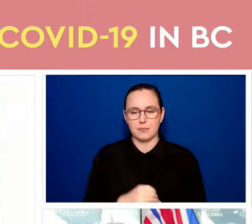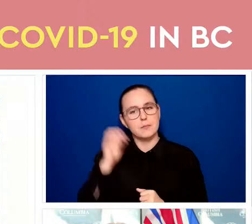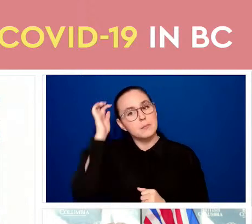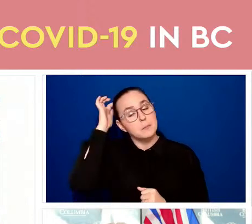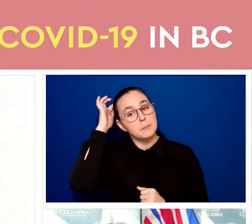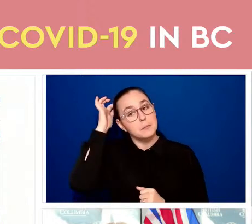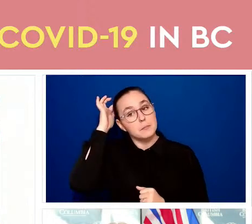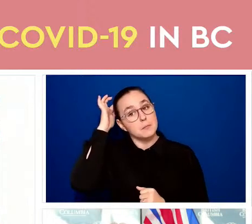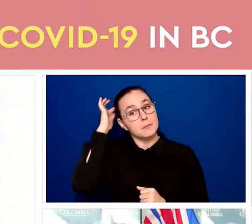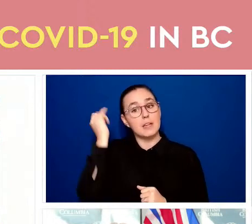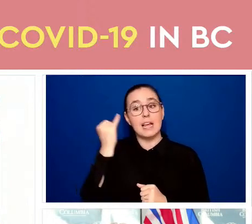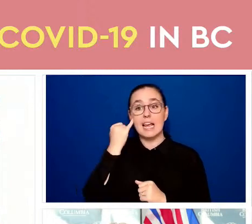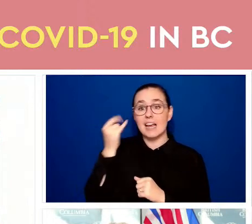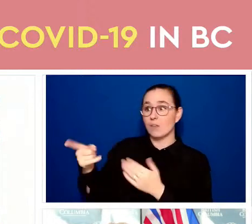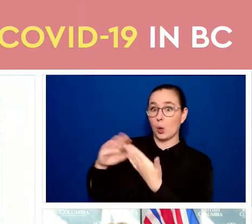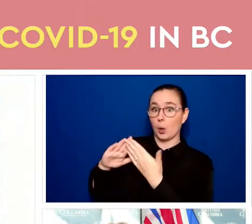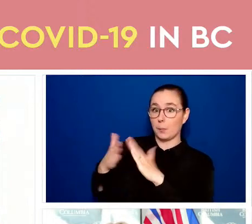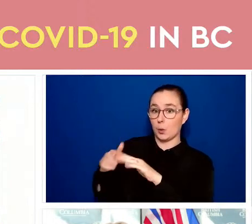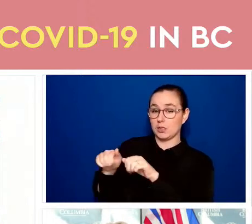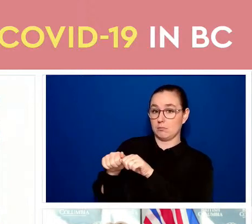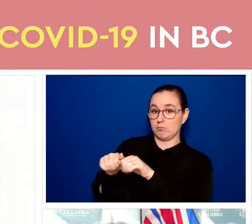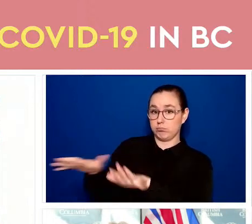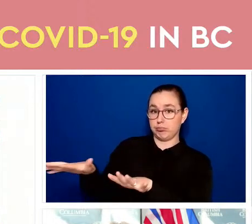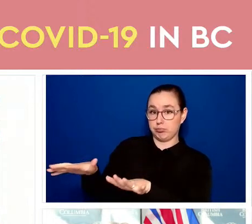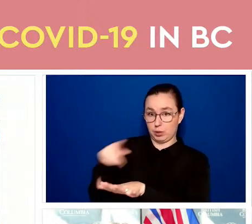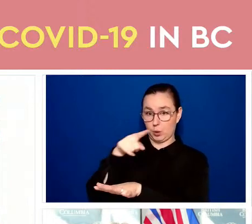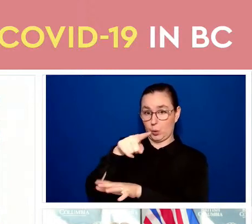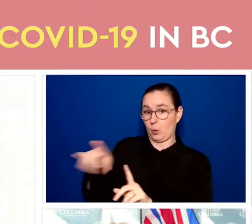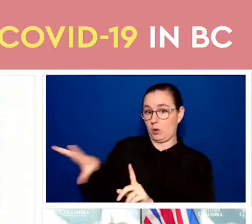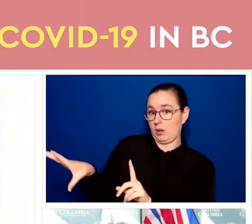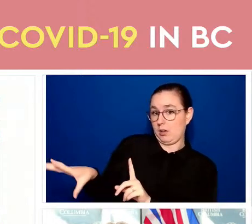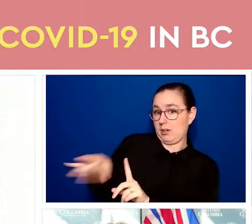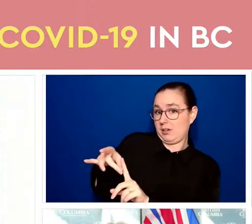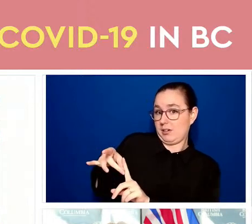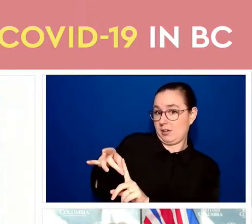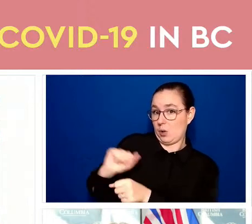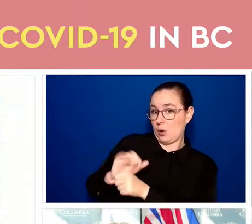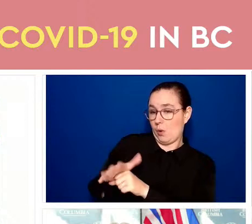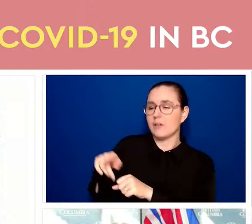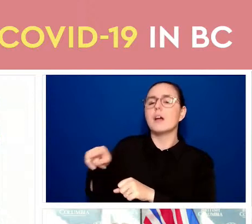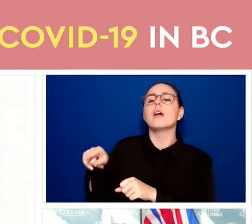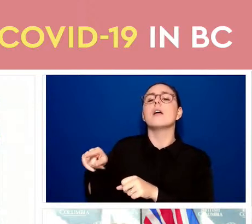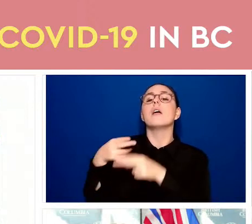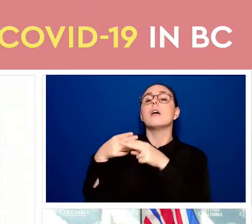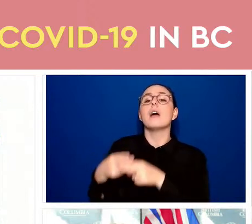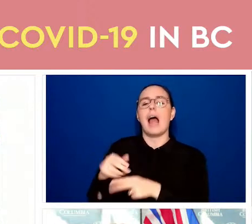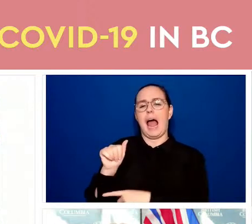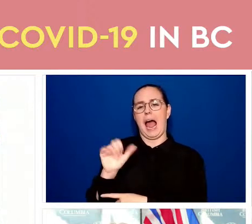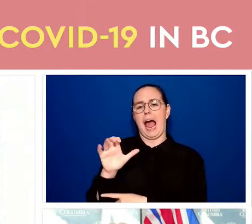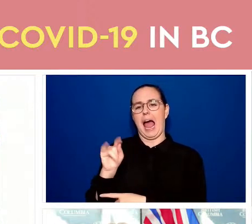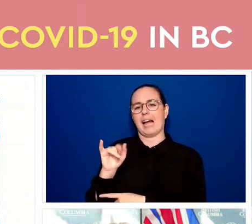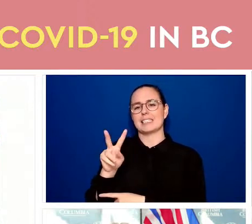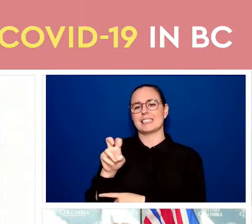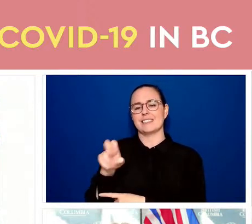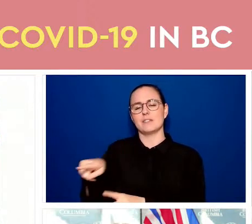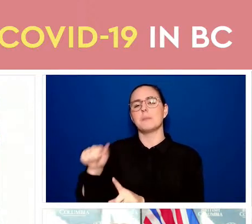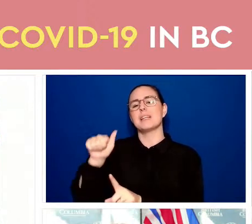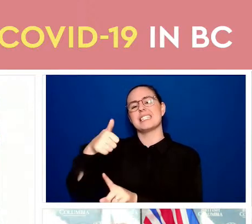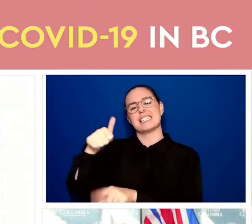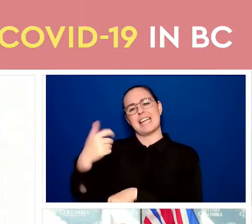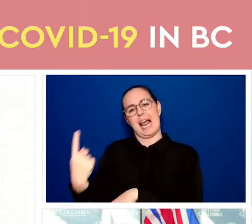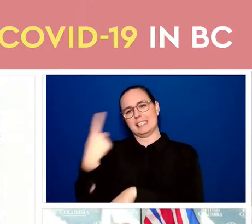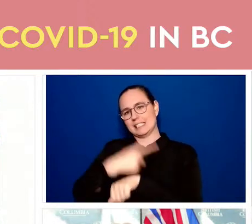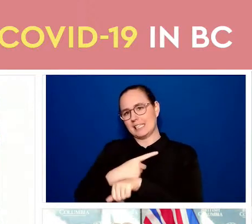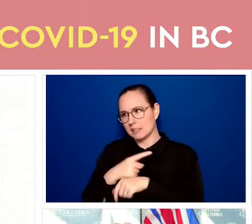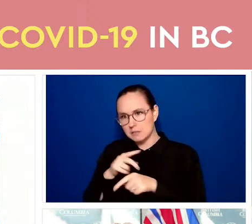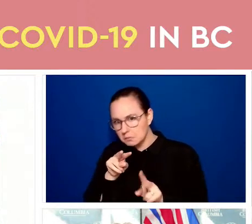10 days because most people are no longer infectious to others. So you're no longer an active case after 10 days. And for